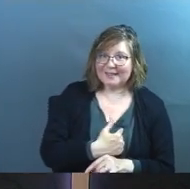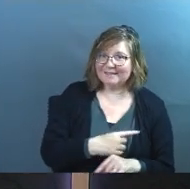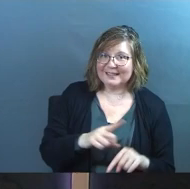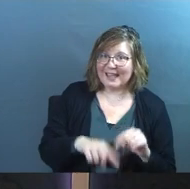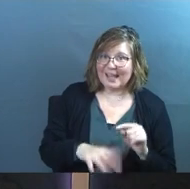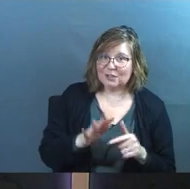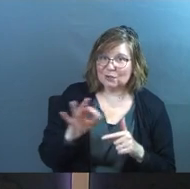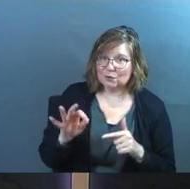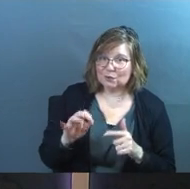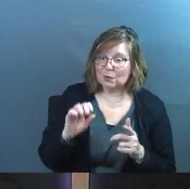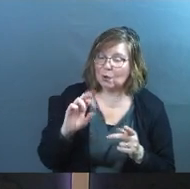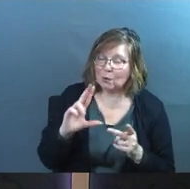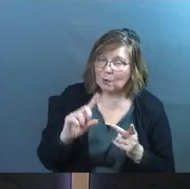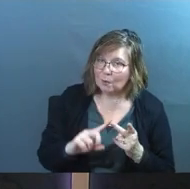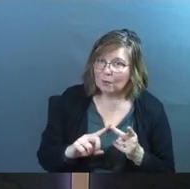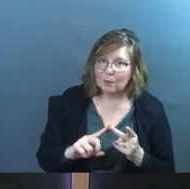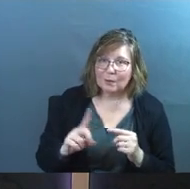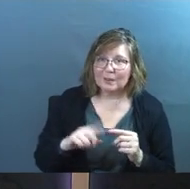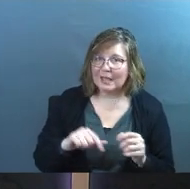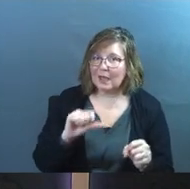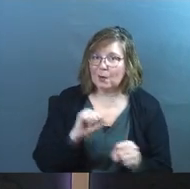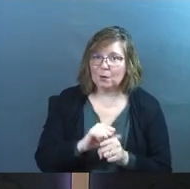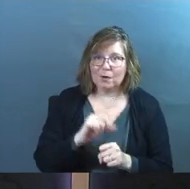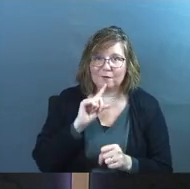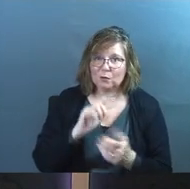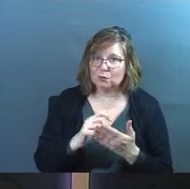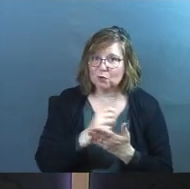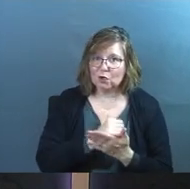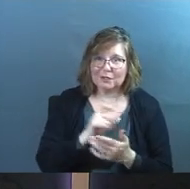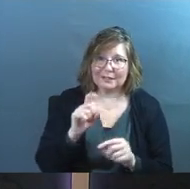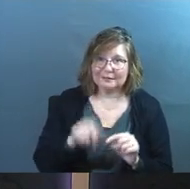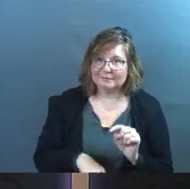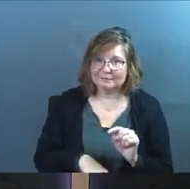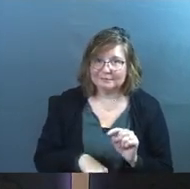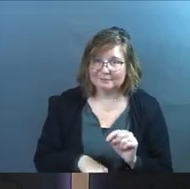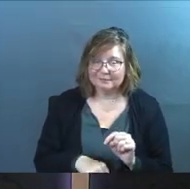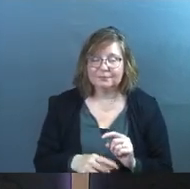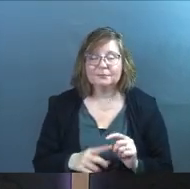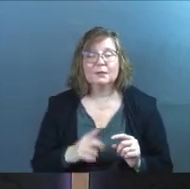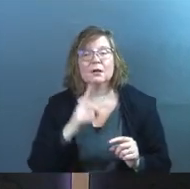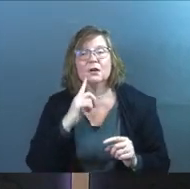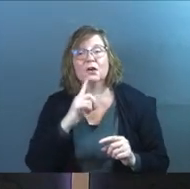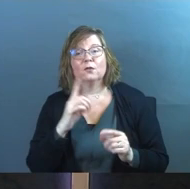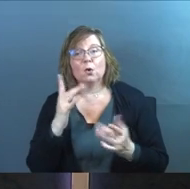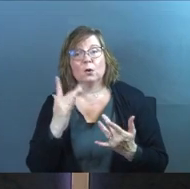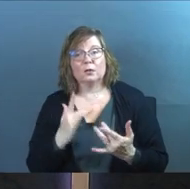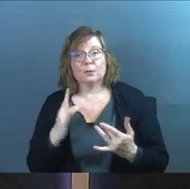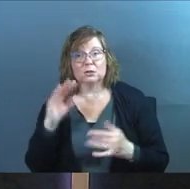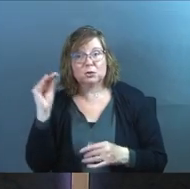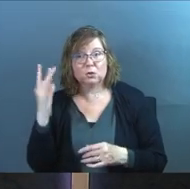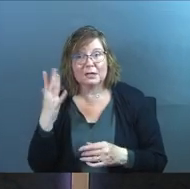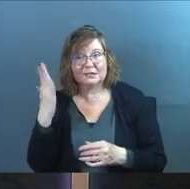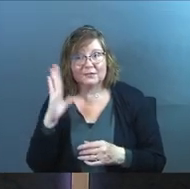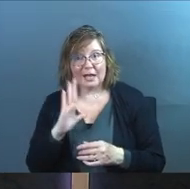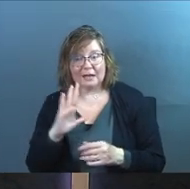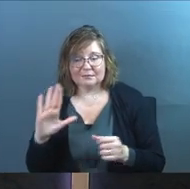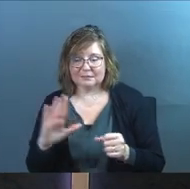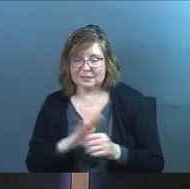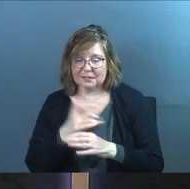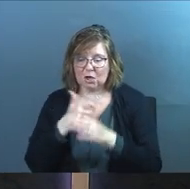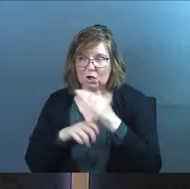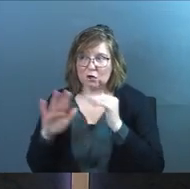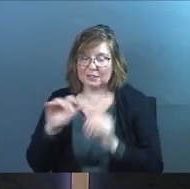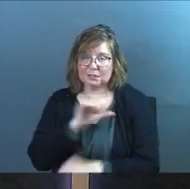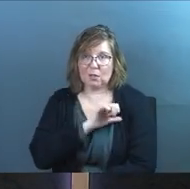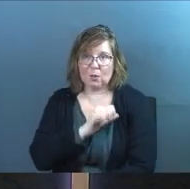can neither choose it nor work for it. When it comes to the mercy and the grace of God, it is completely under